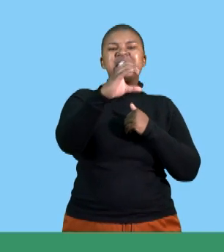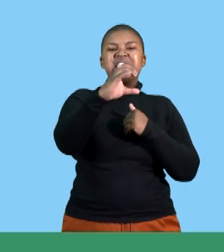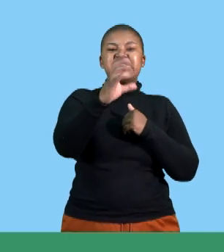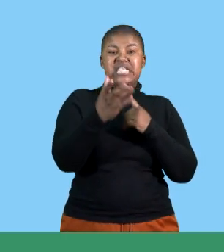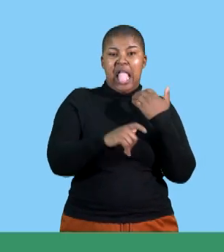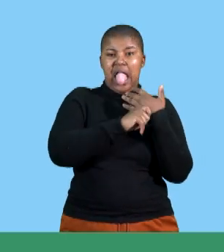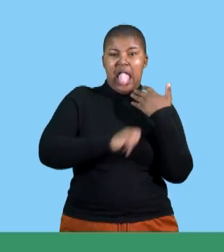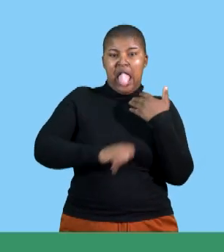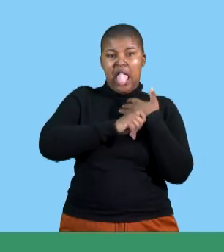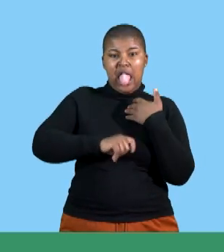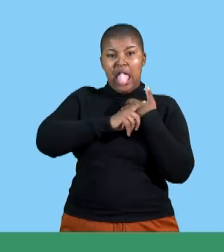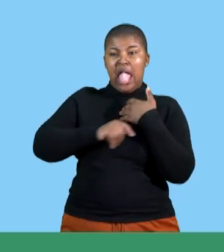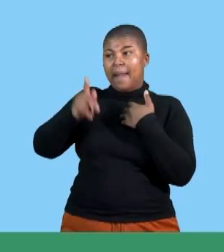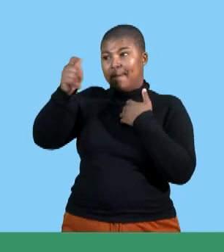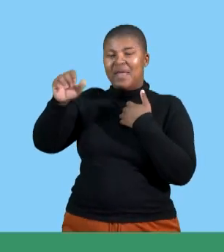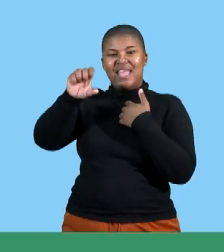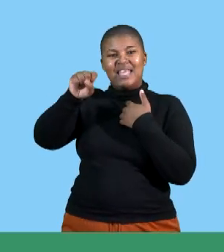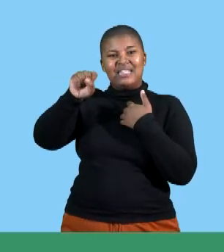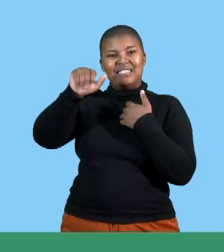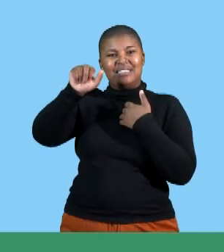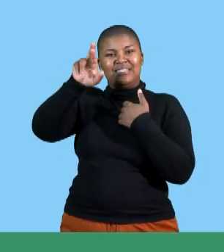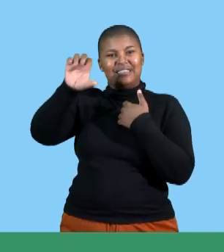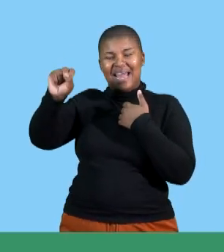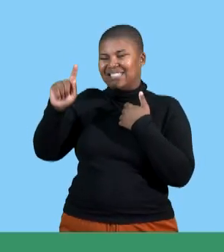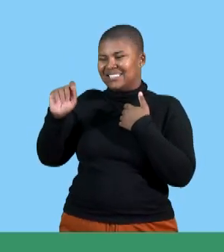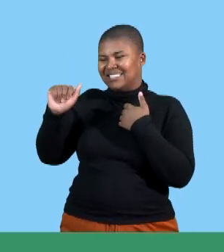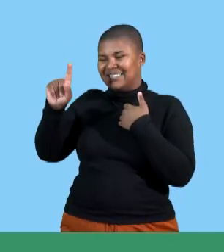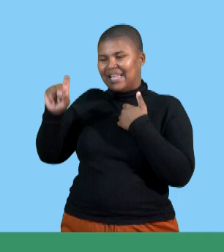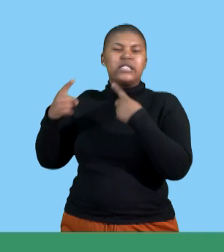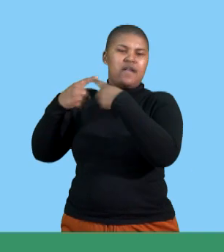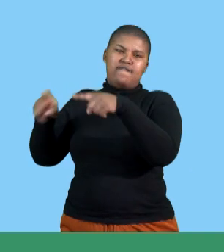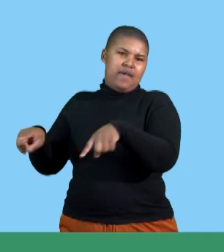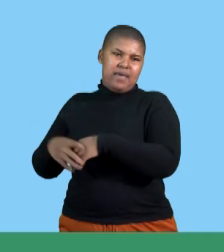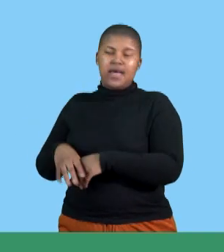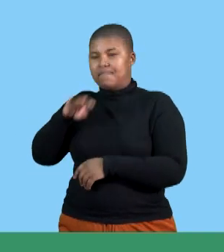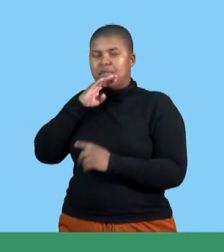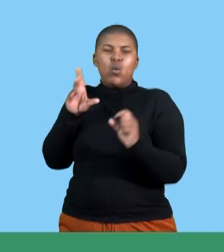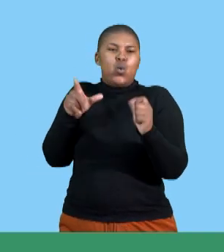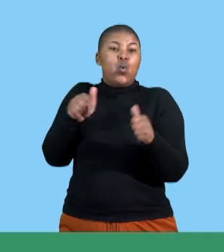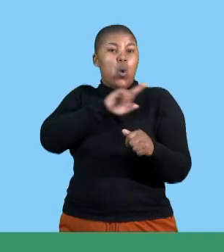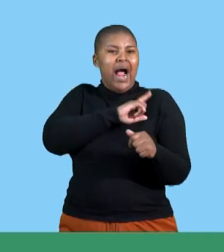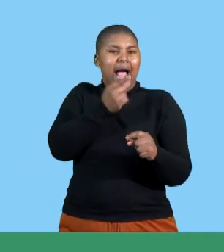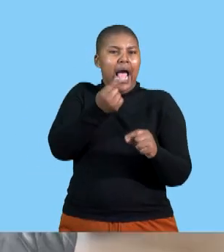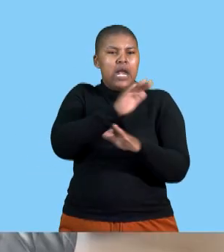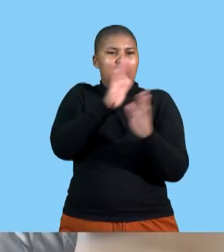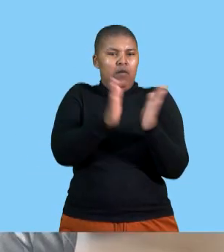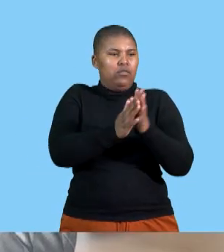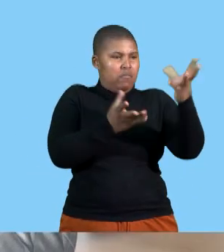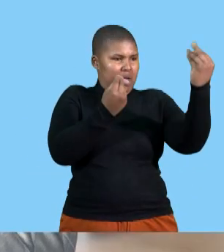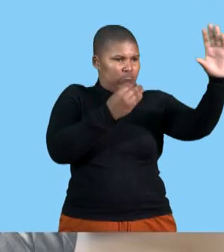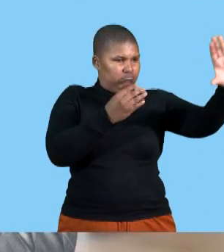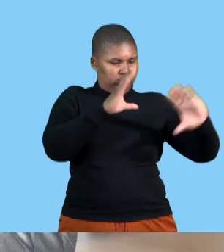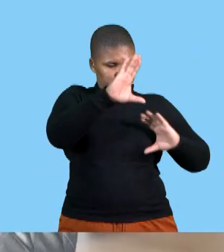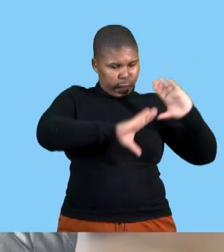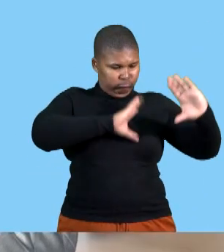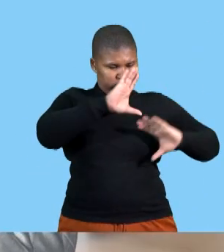back into the organization to improve it. So here's an advantage of a non-profit company, which is the